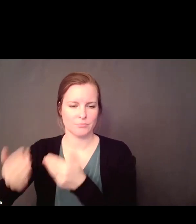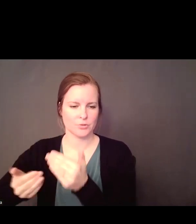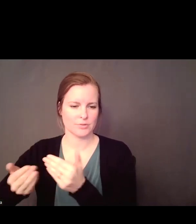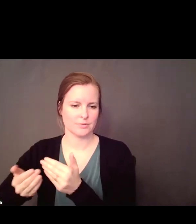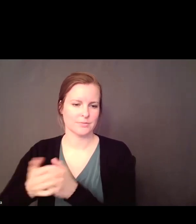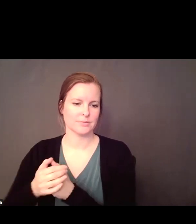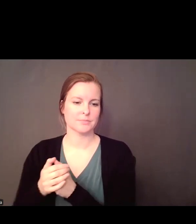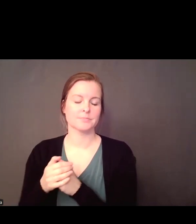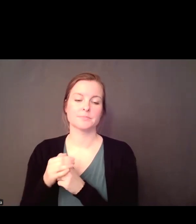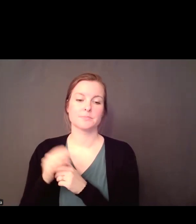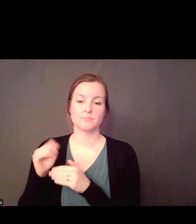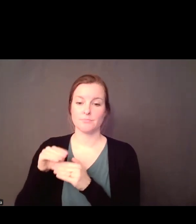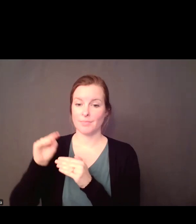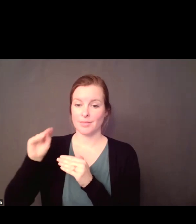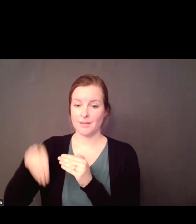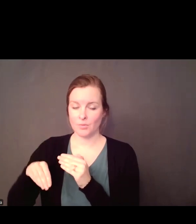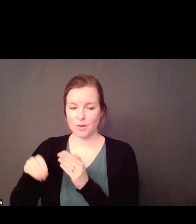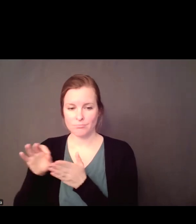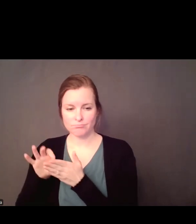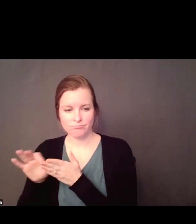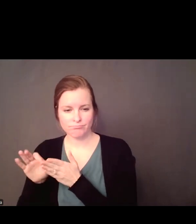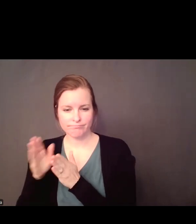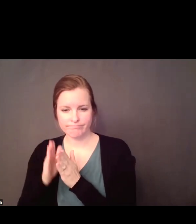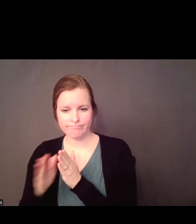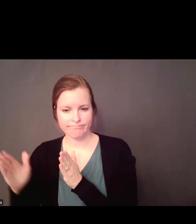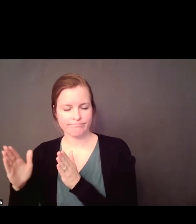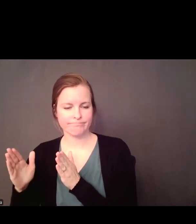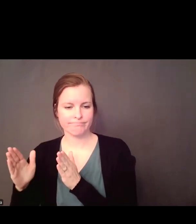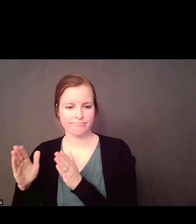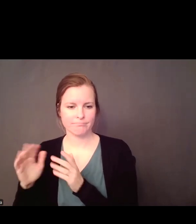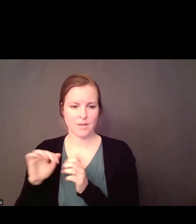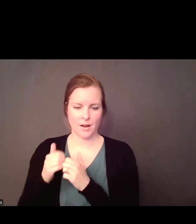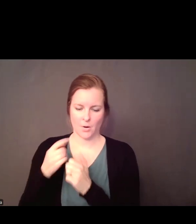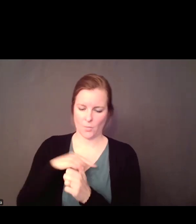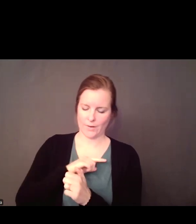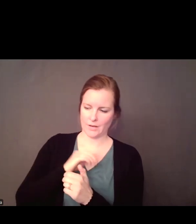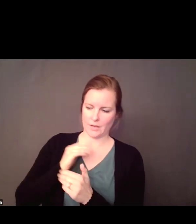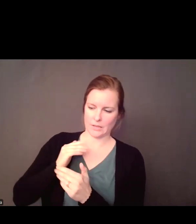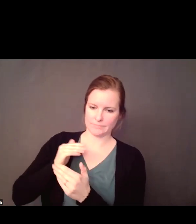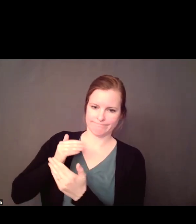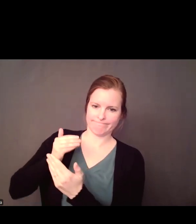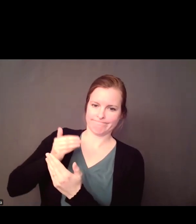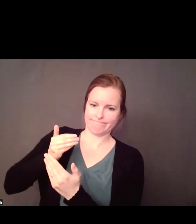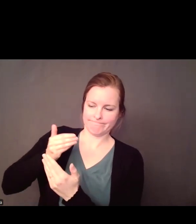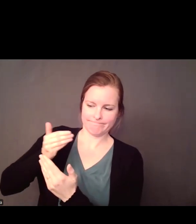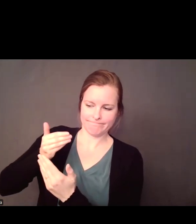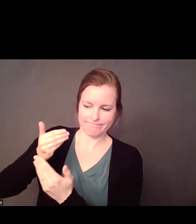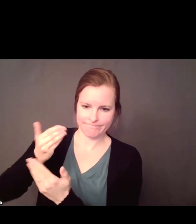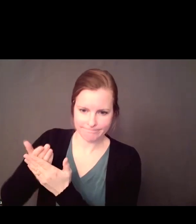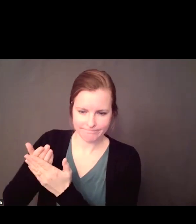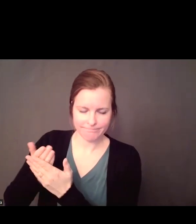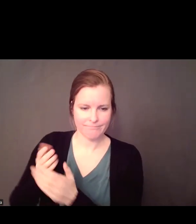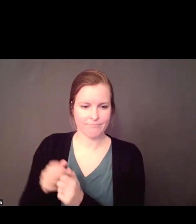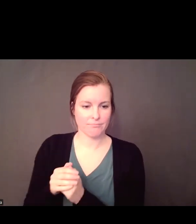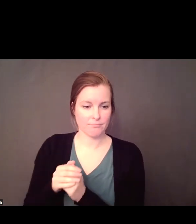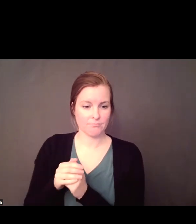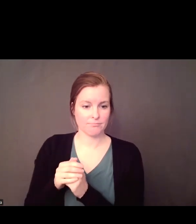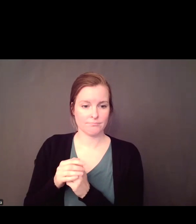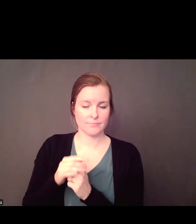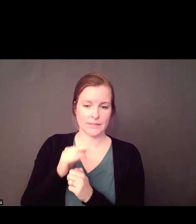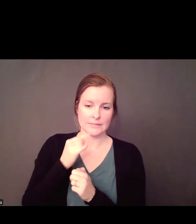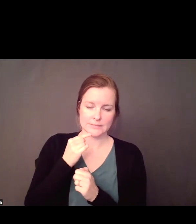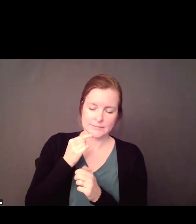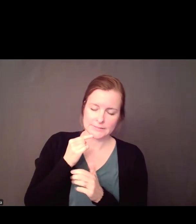a desired outcome rating. So how are we making progress? Is significant intervention